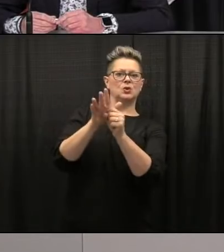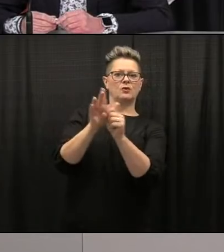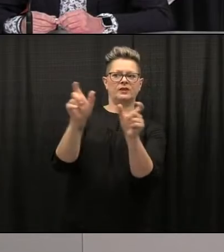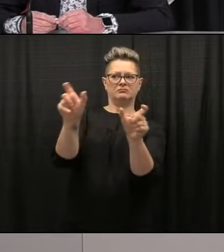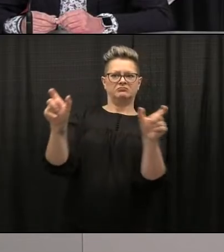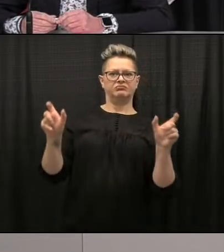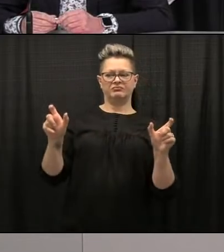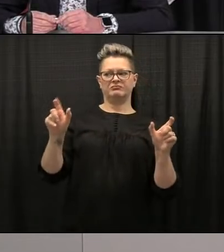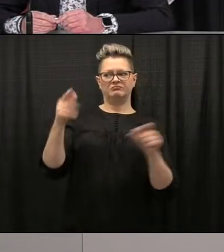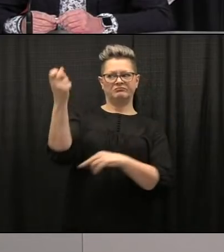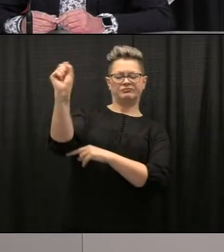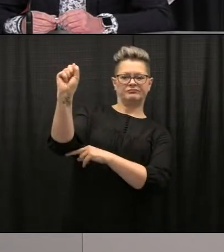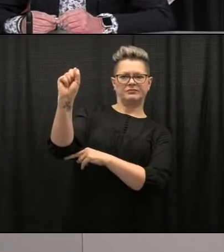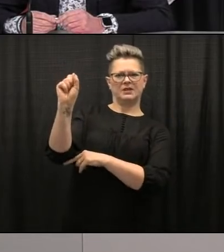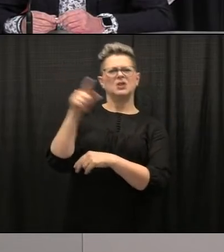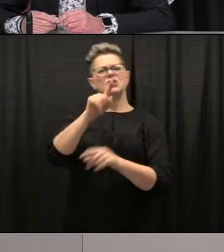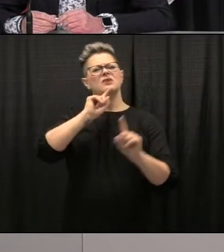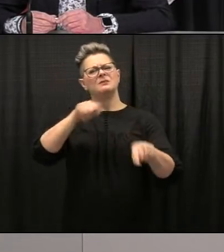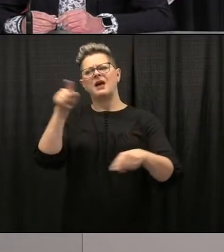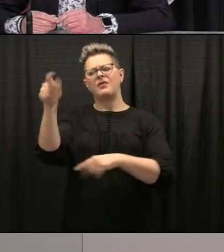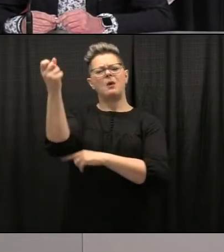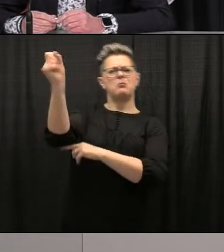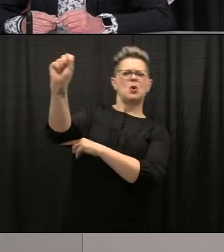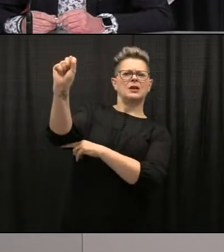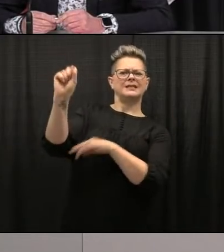your response to these protests?